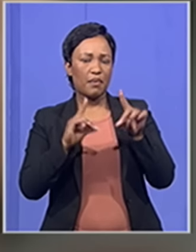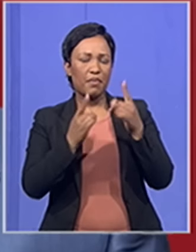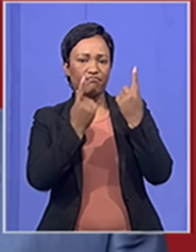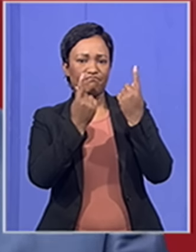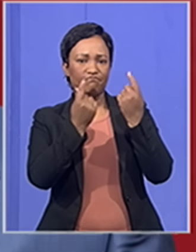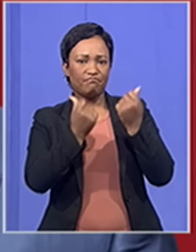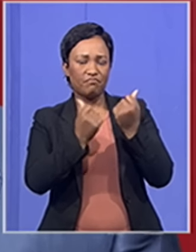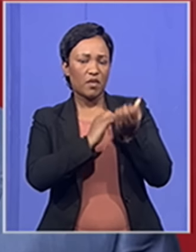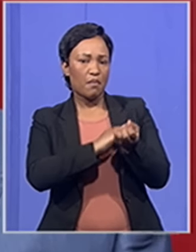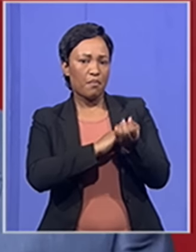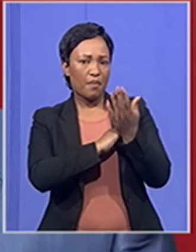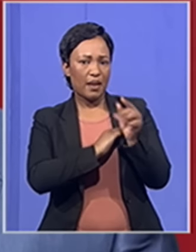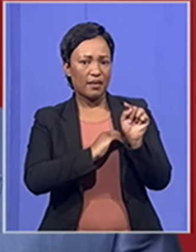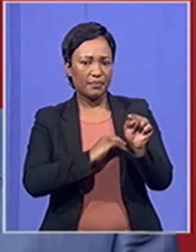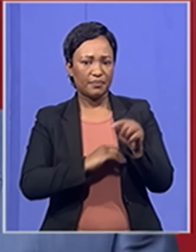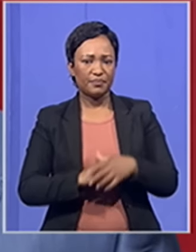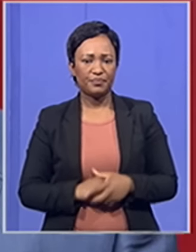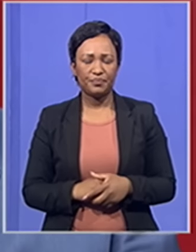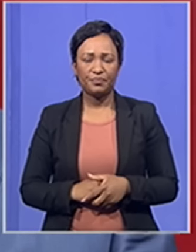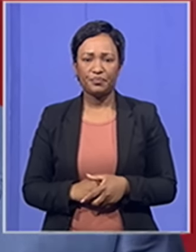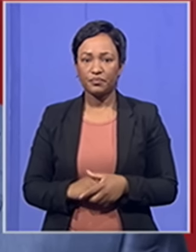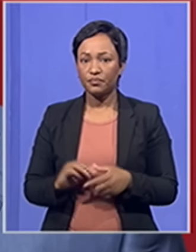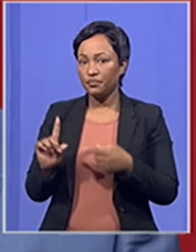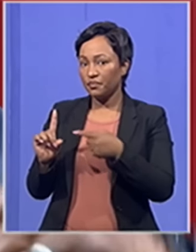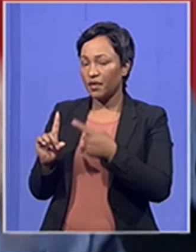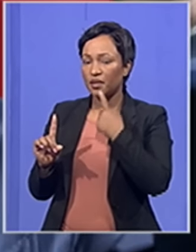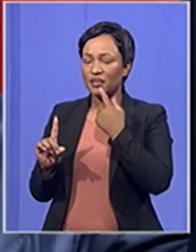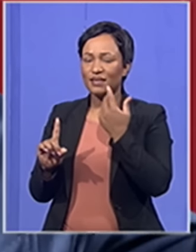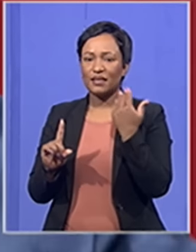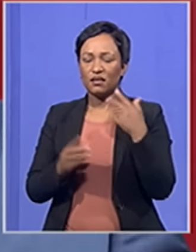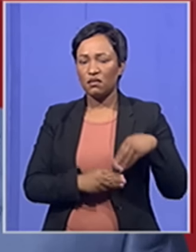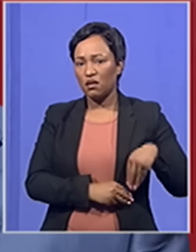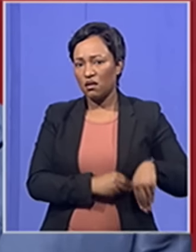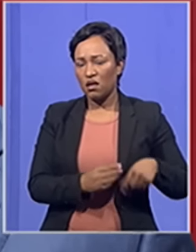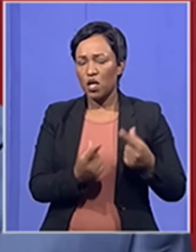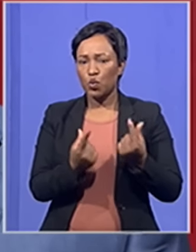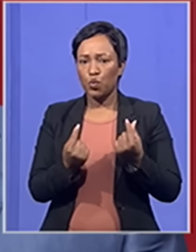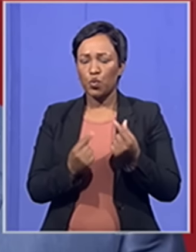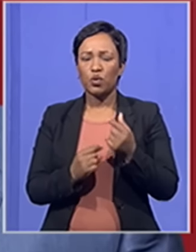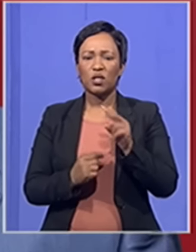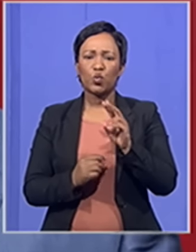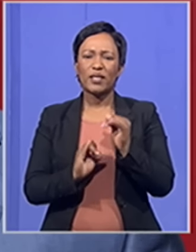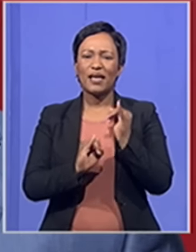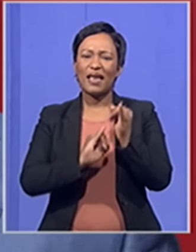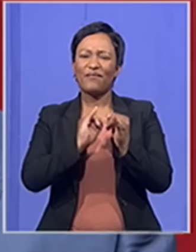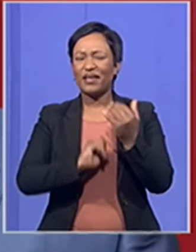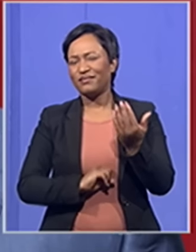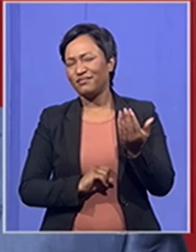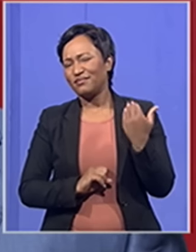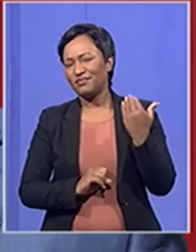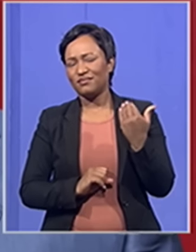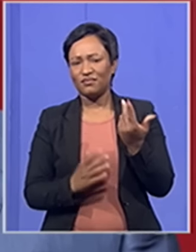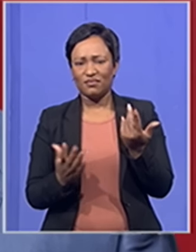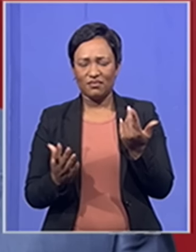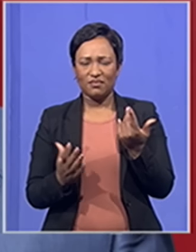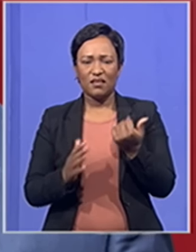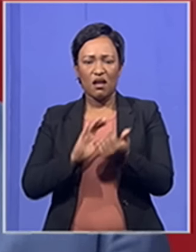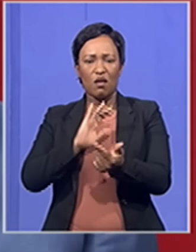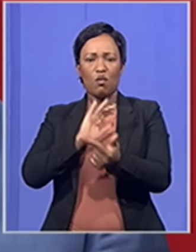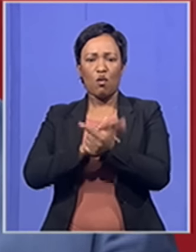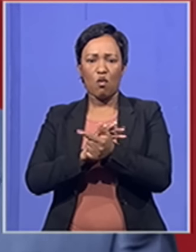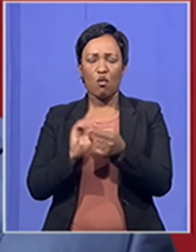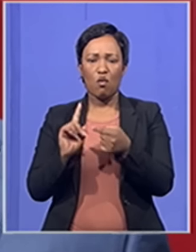Mpumalanga. Tiro tse tsa gagwe tse go ting o di dirile ke dilo tsa 2011 go morago kwa yana ka molao wa